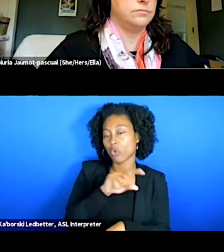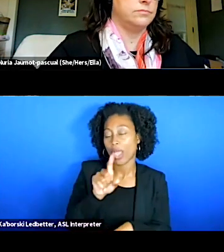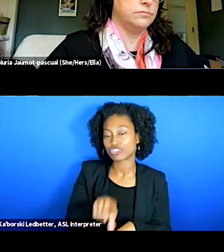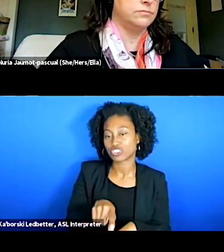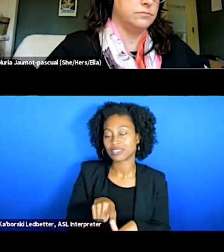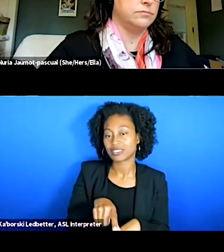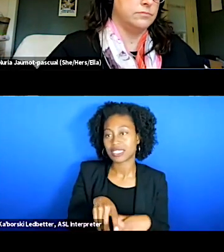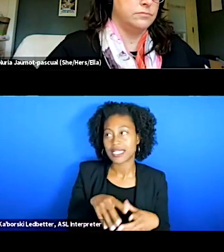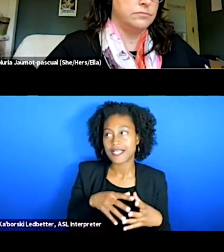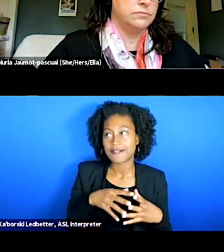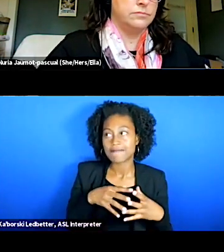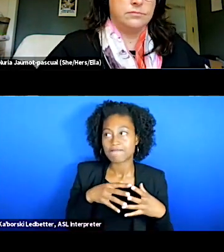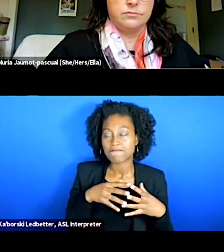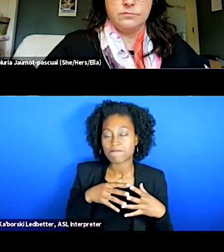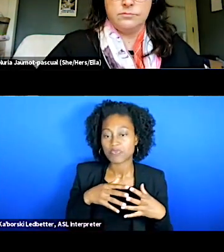determine